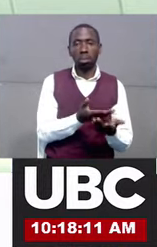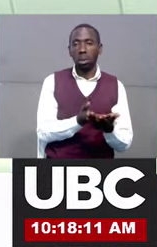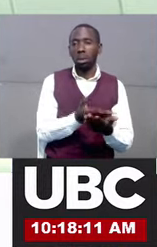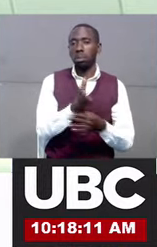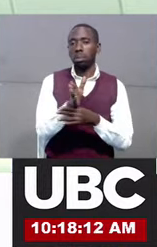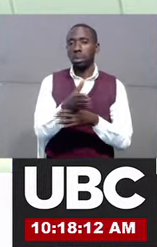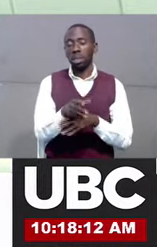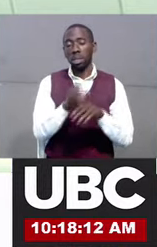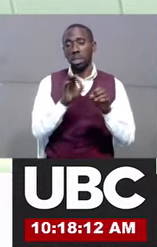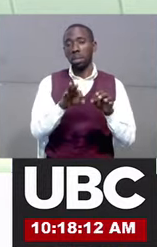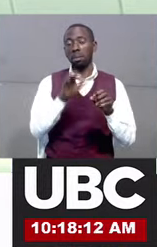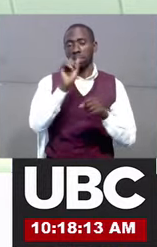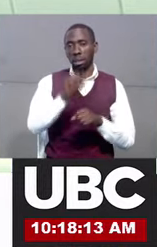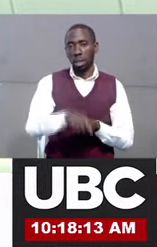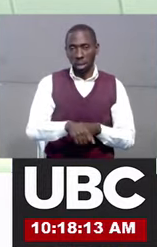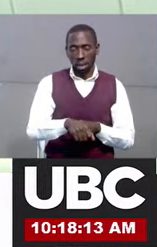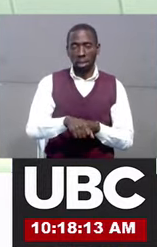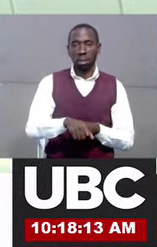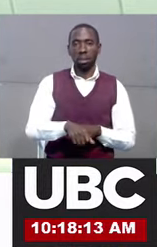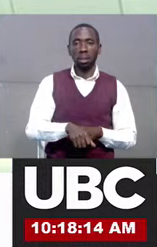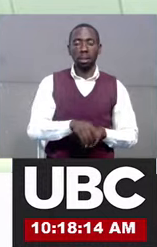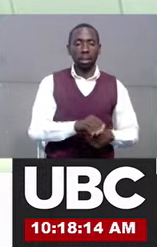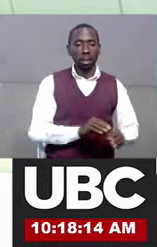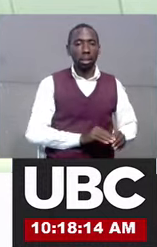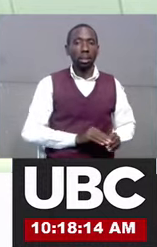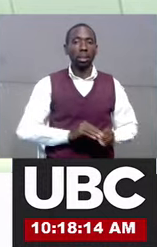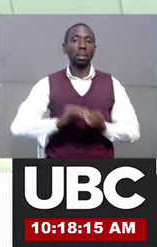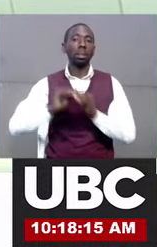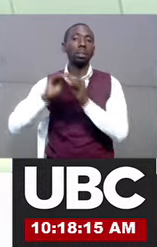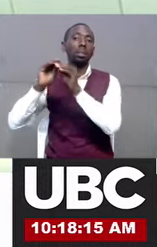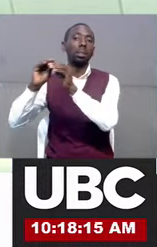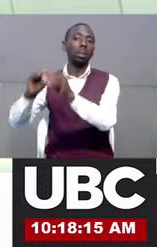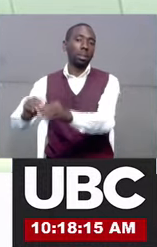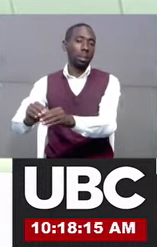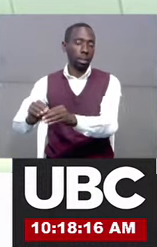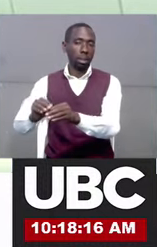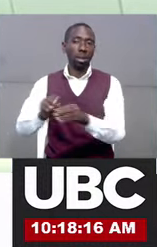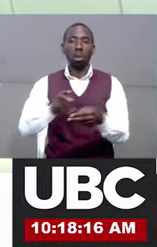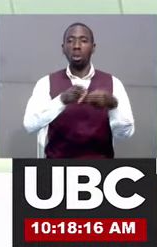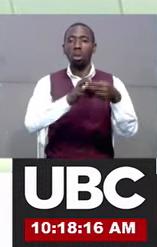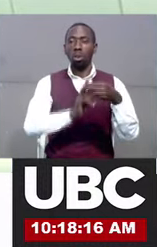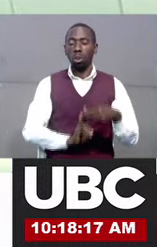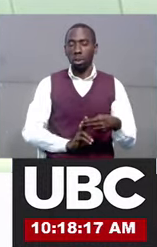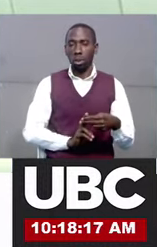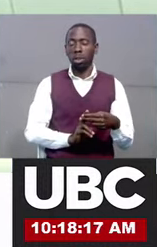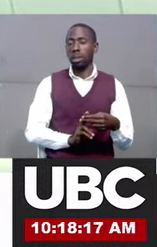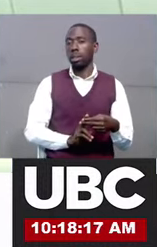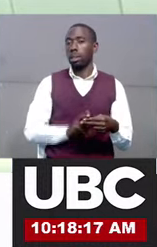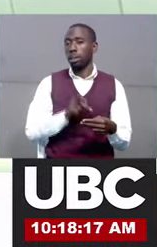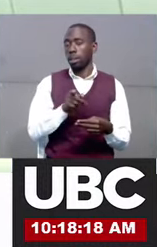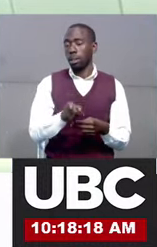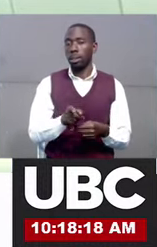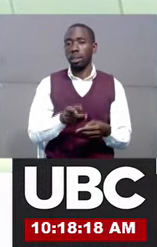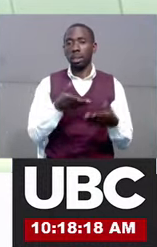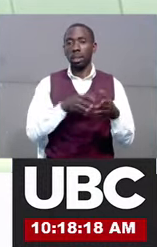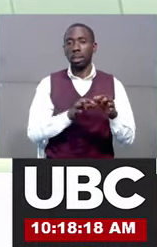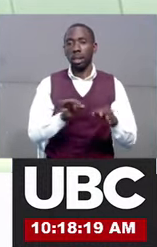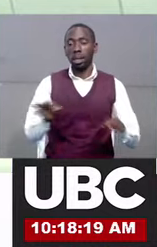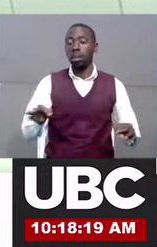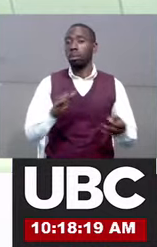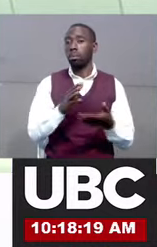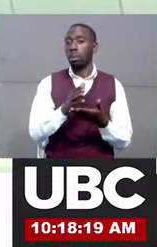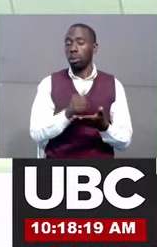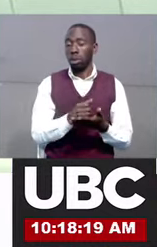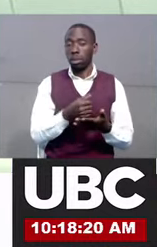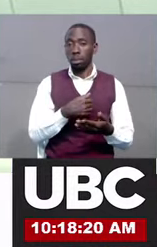the higher students loan scheme, that the deadline can be extended for the most of the students to benefit in this country. Because the way